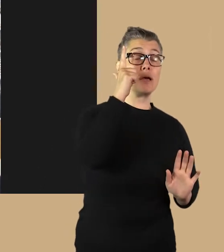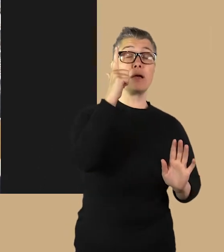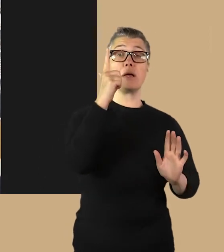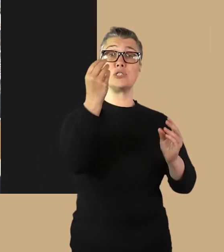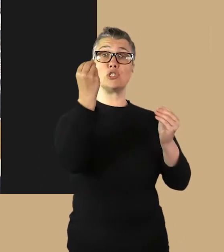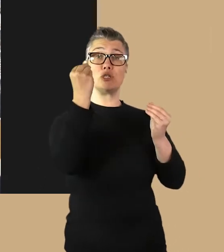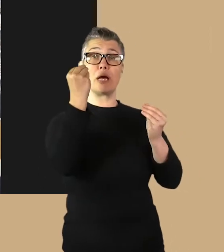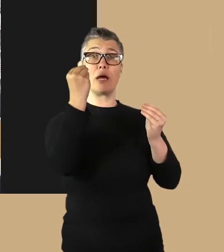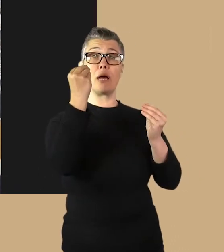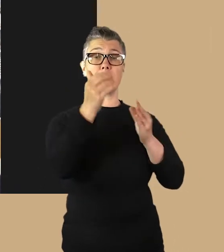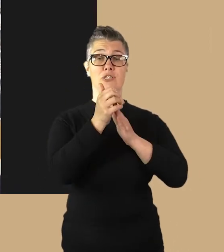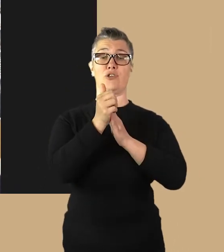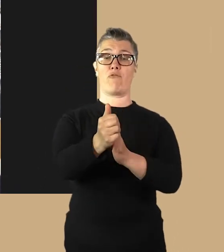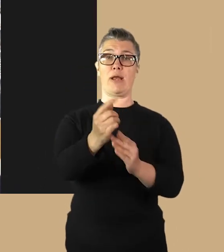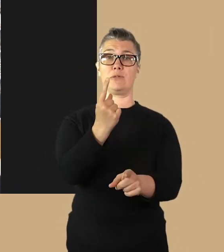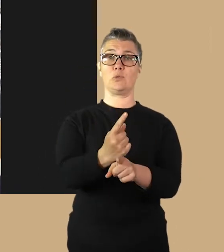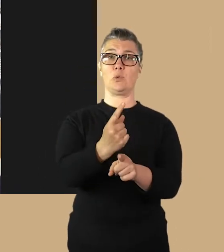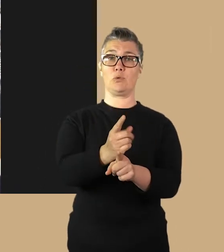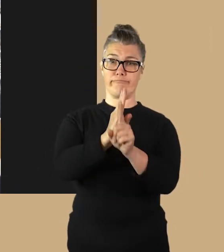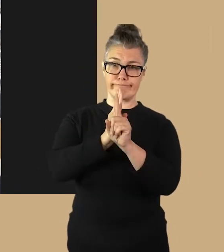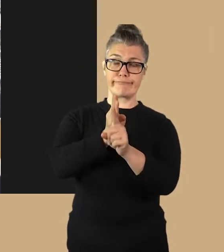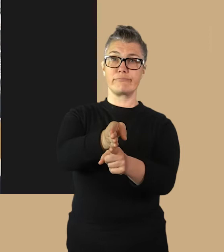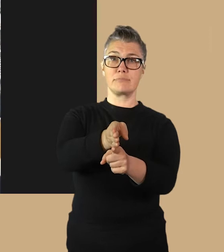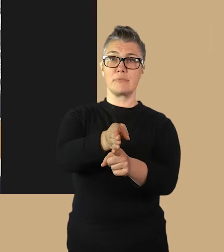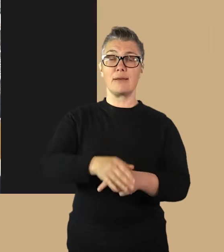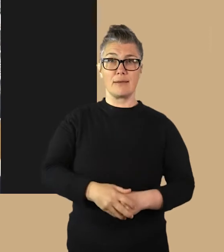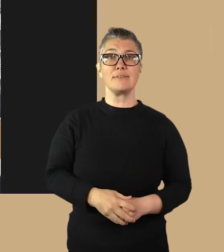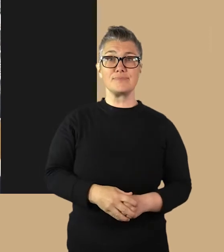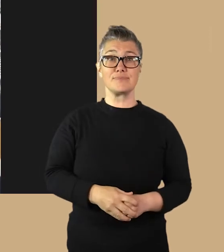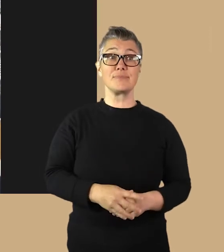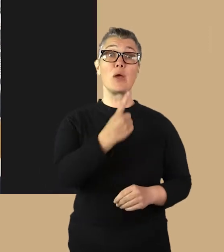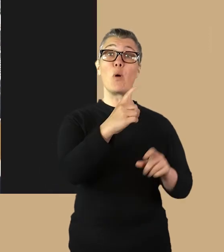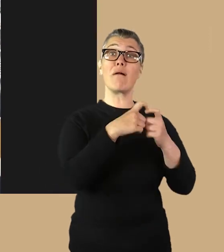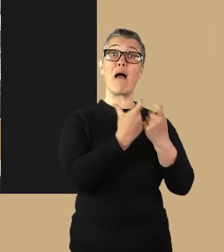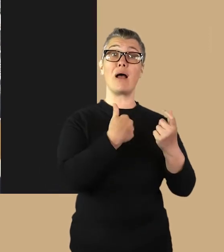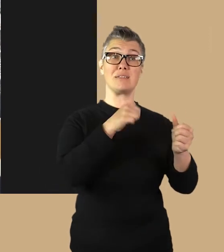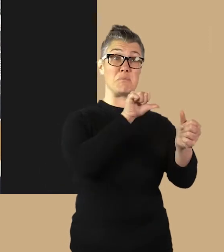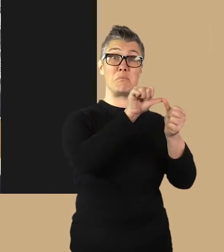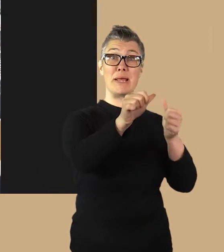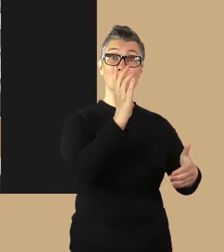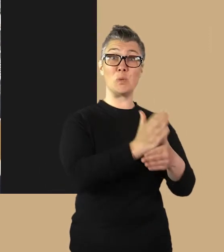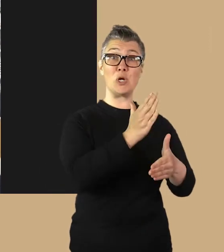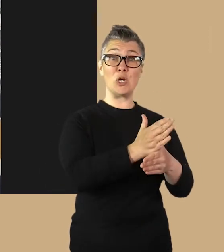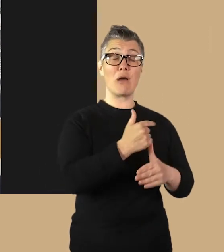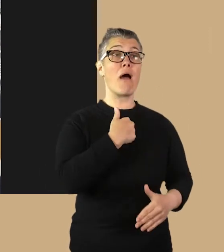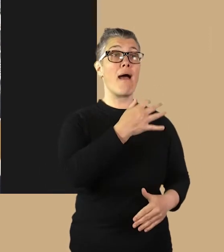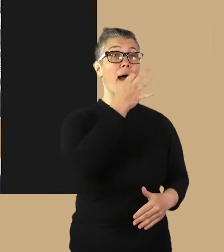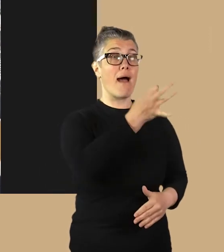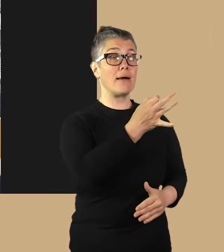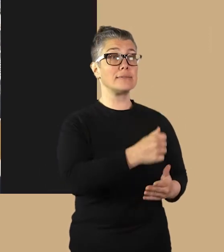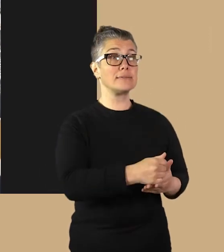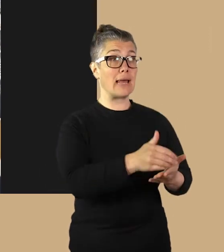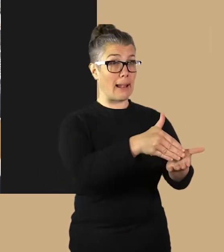gave me direct direction. One of the classes I did best in, the lecturer of that class, like when I